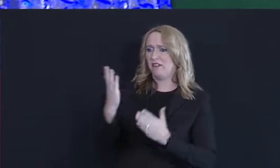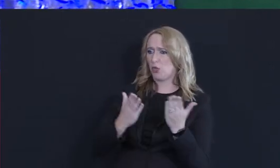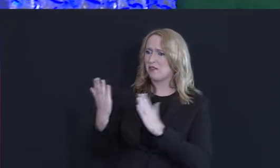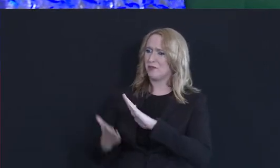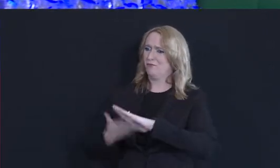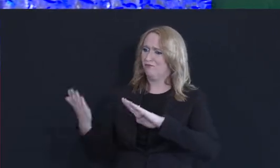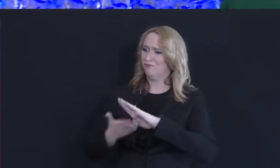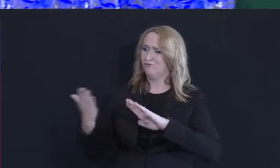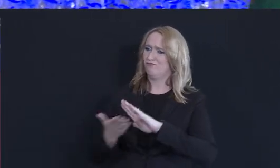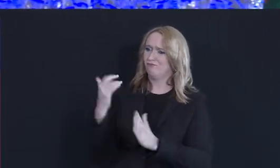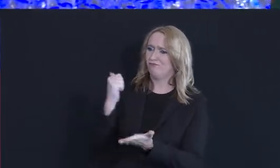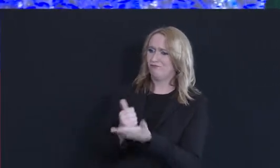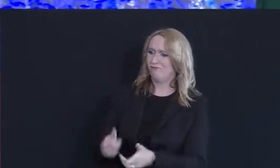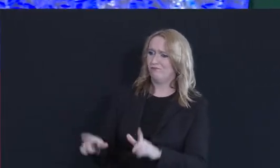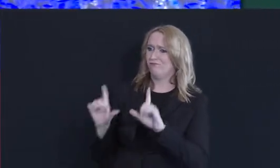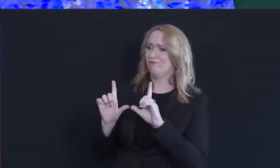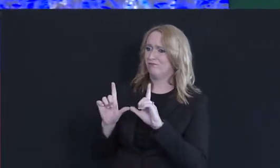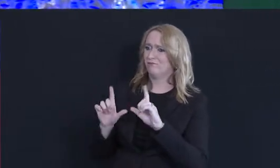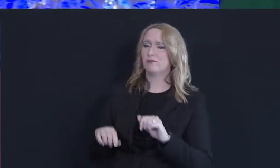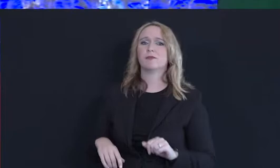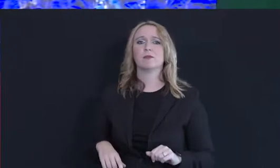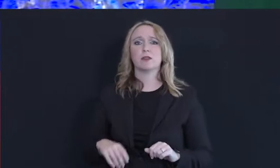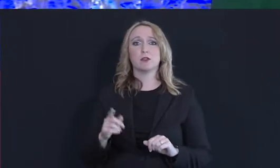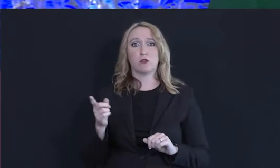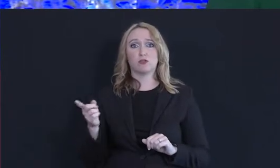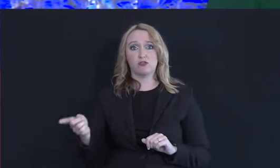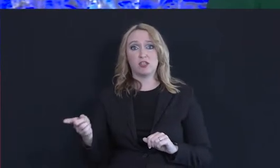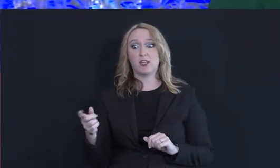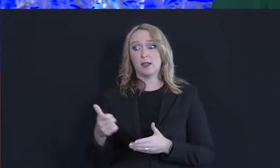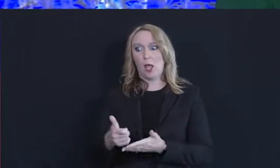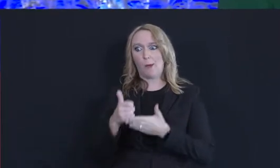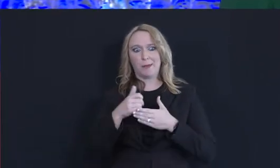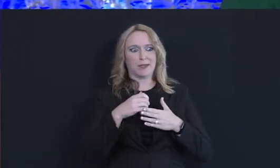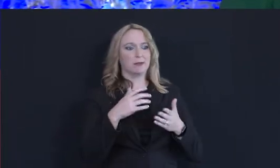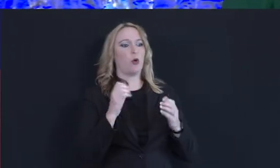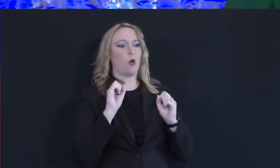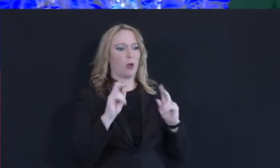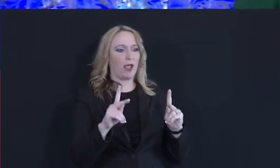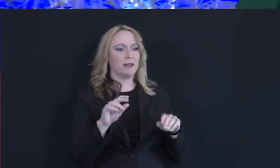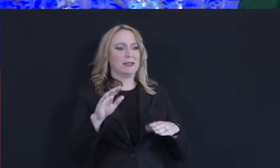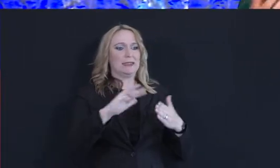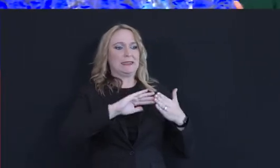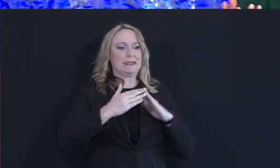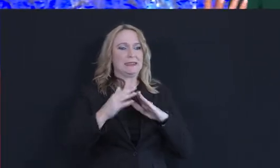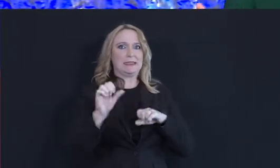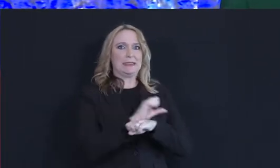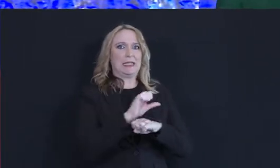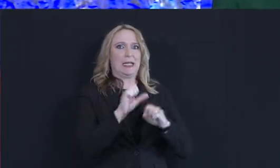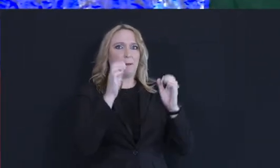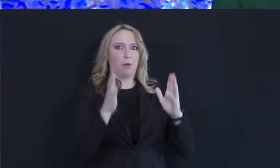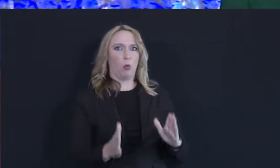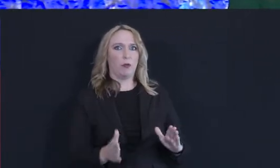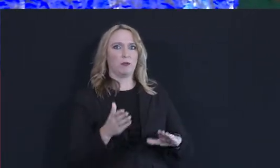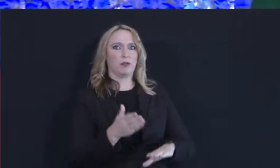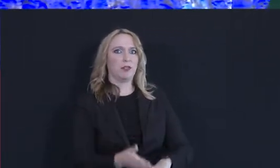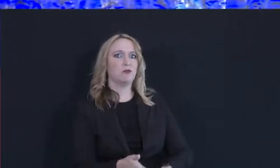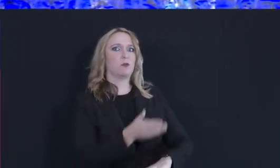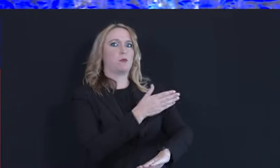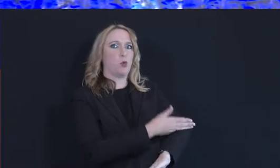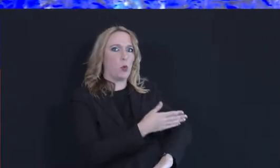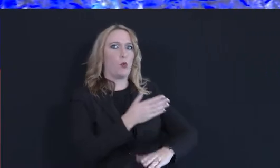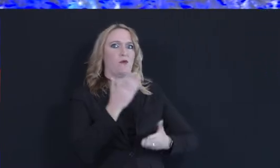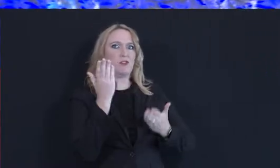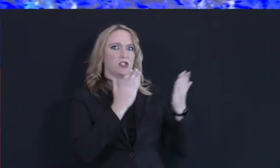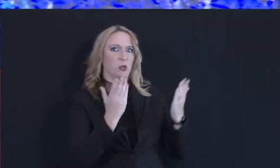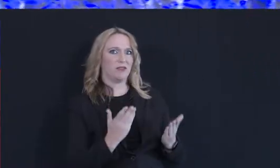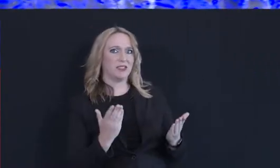process and it was all prioritized in this budget to really streamline city employees focus on customer service and I'm incredibly